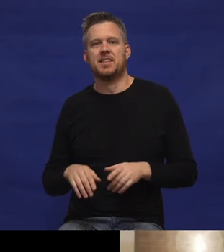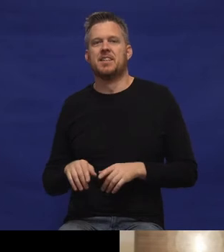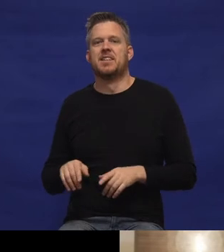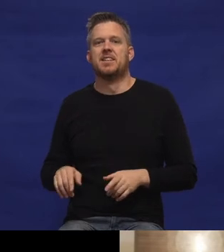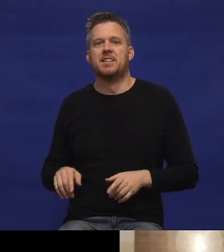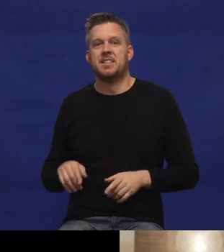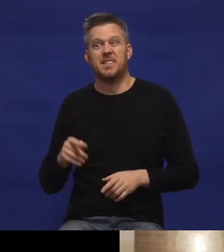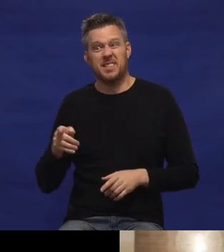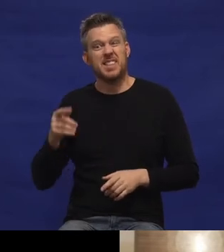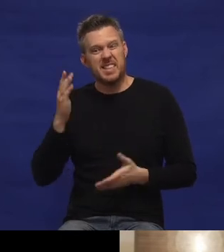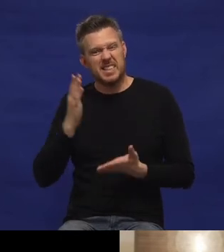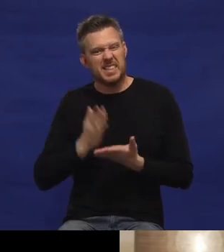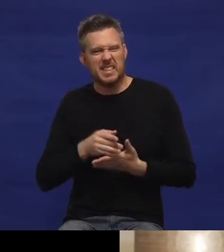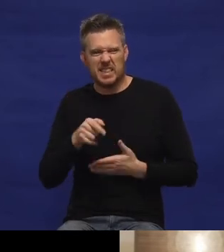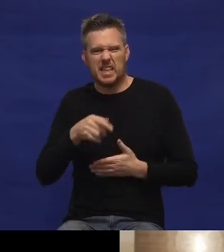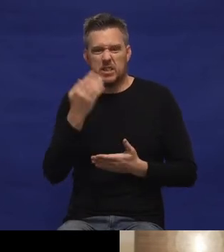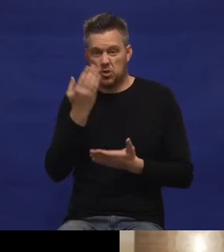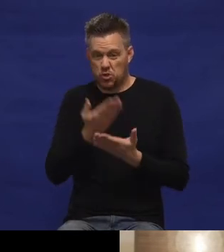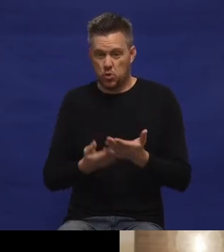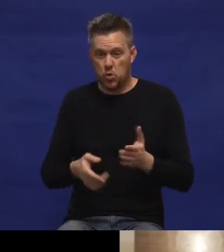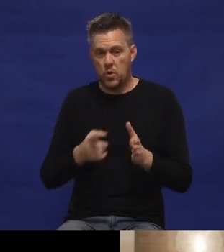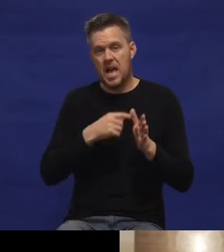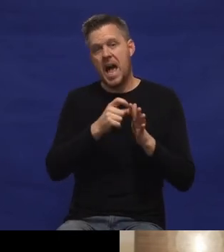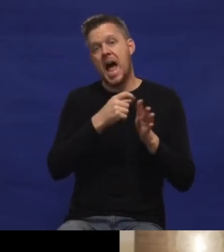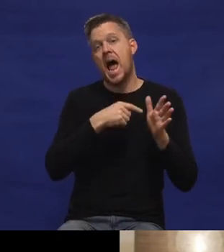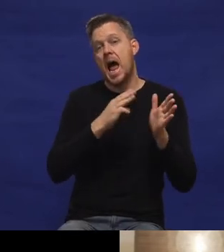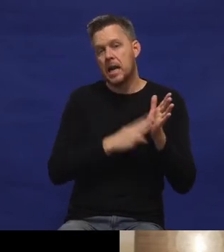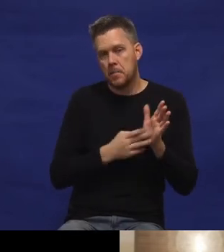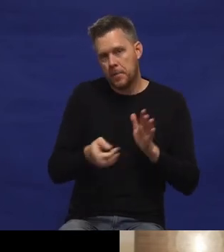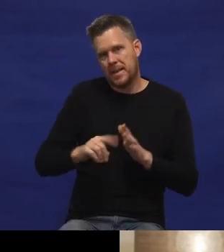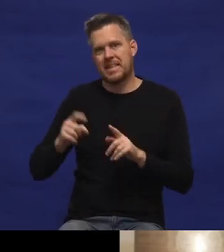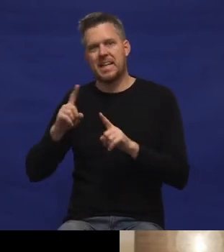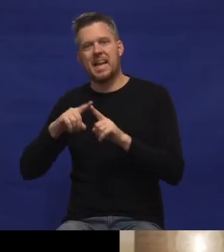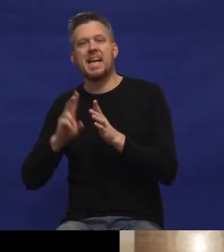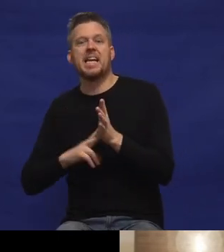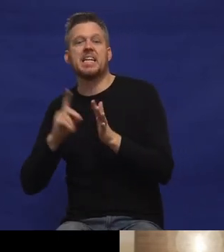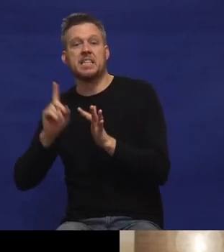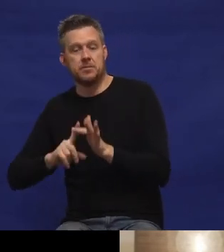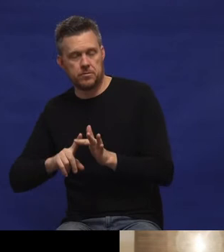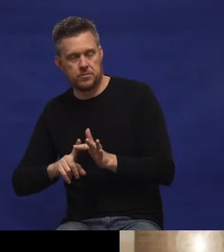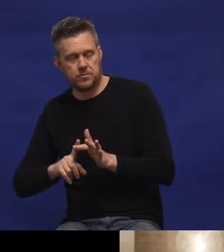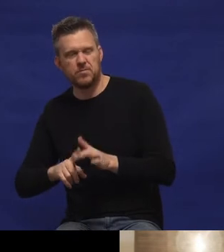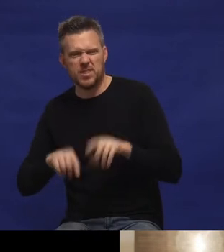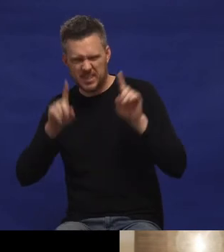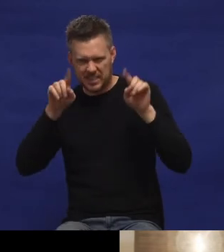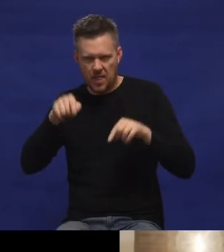it is indeed the story of Adam and Eve that I'd like to kick us off with today.